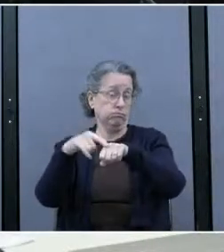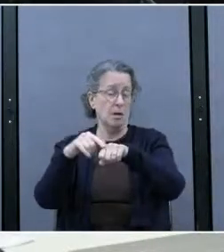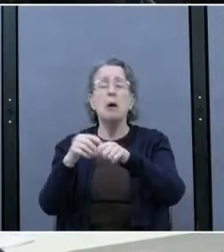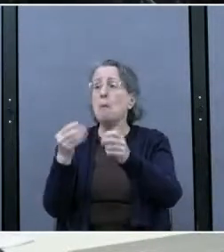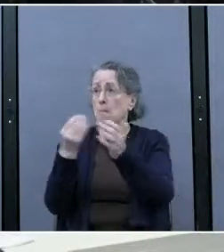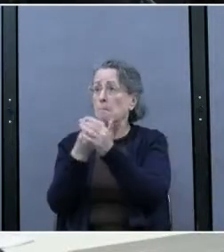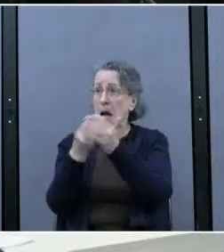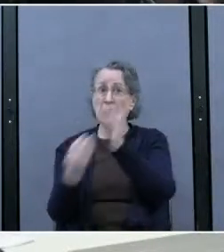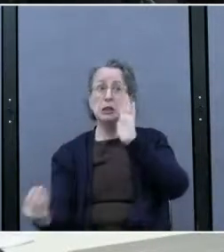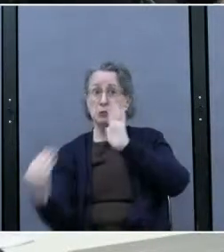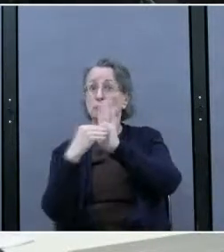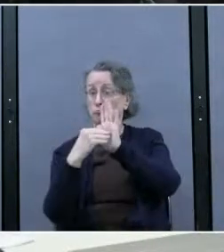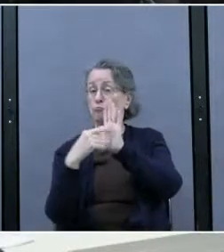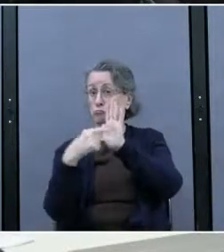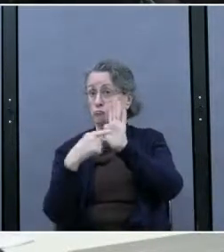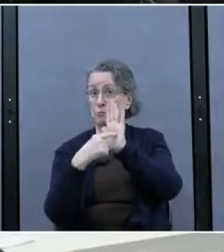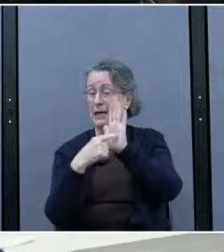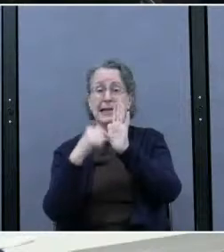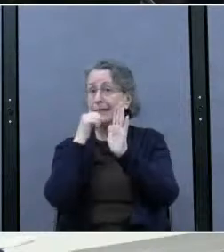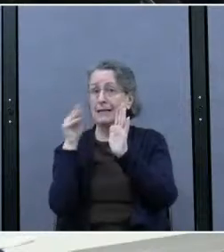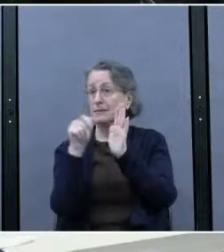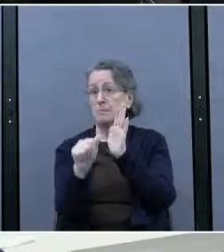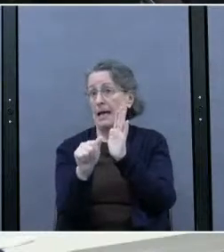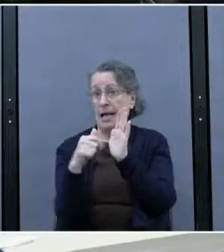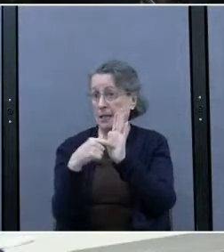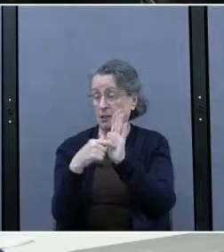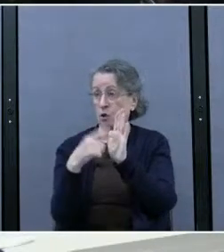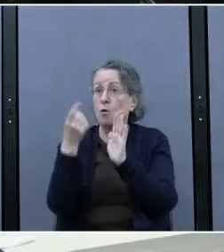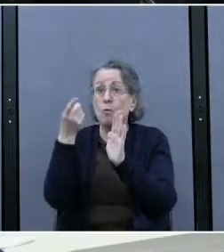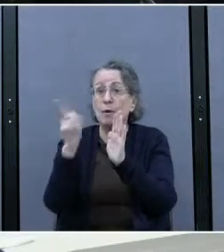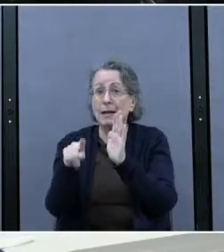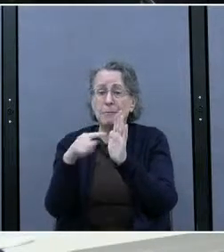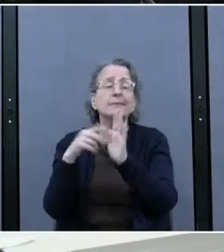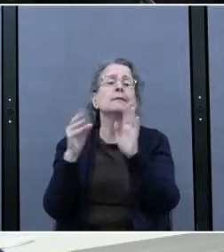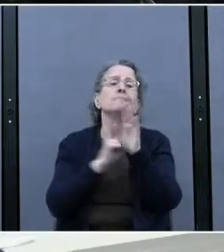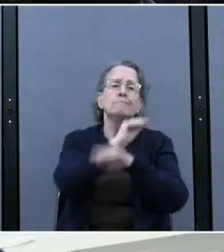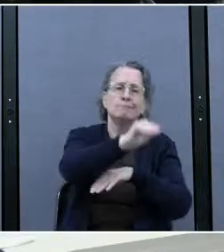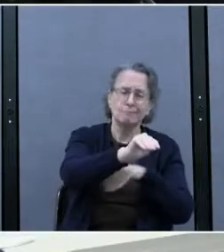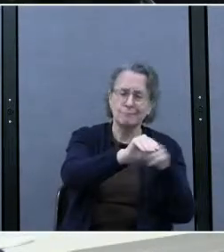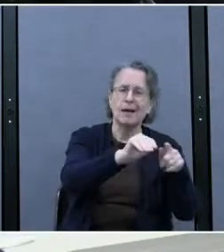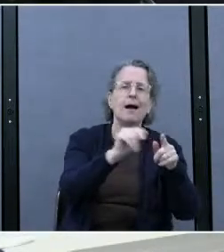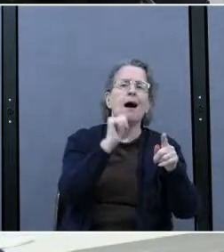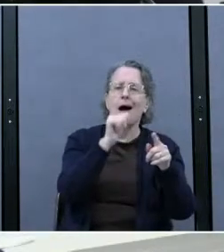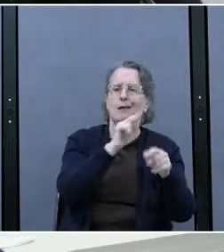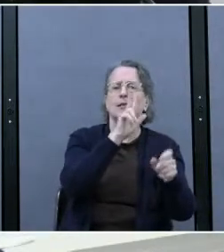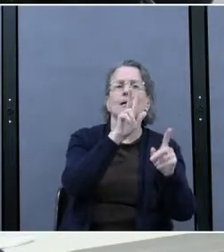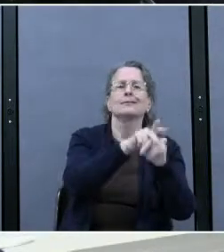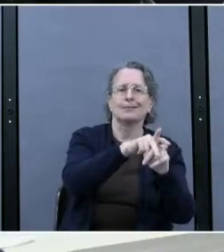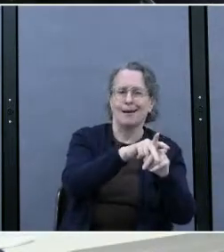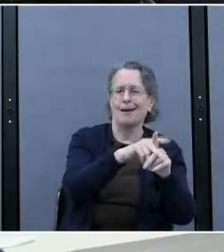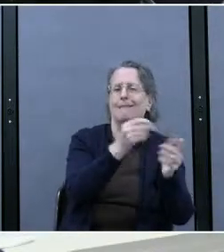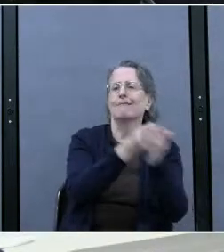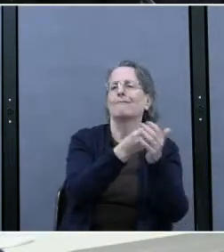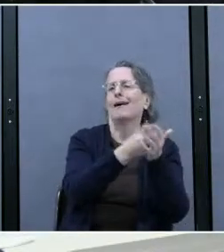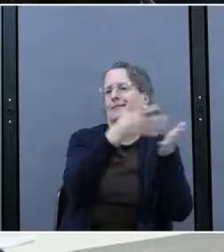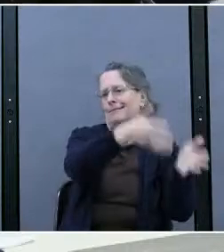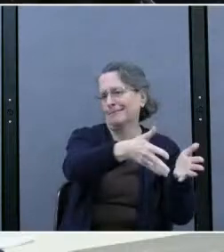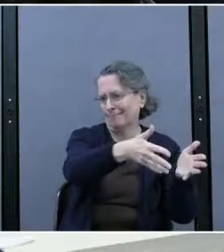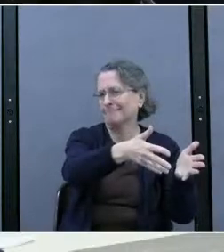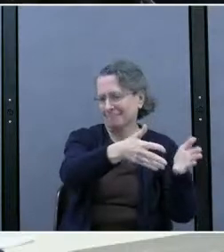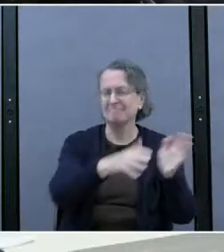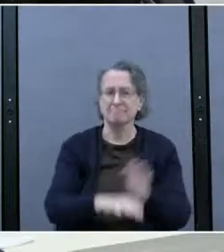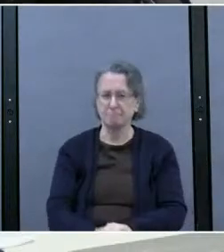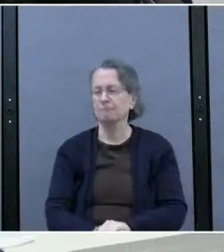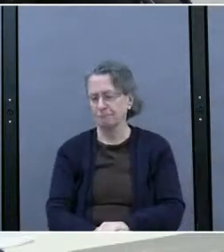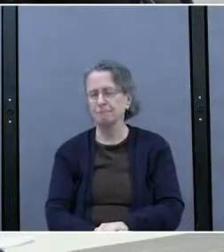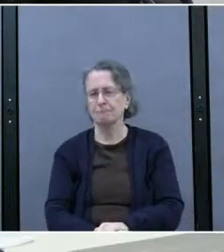not used, that money would typically go to unassigned fund balance at the end of the year. That's where it would show up.